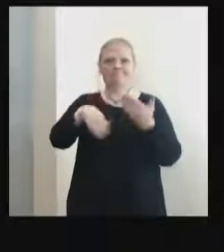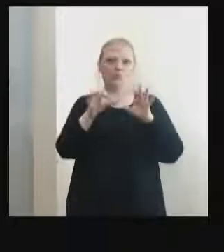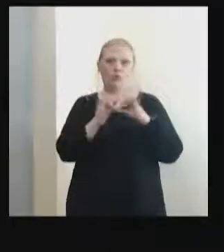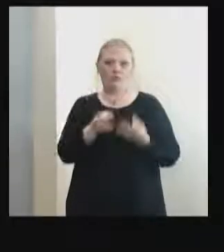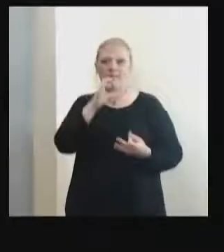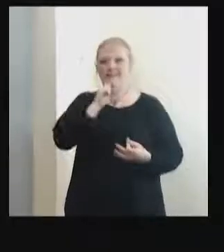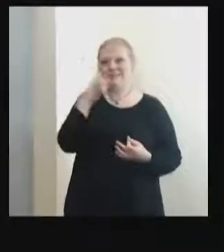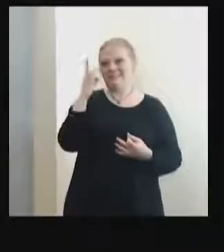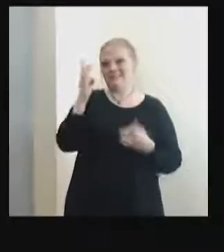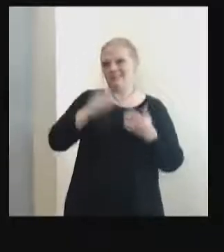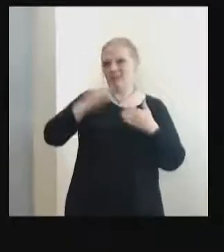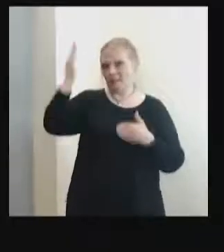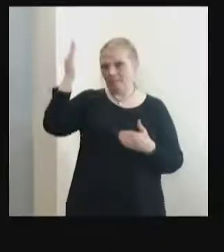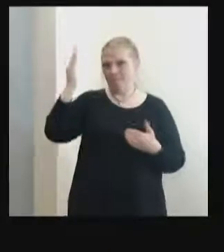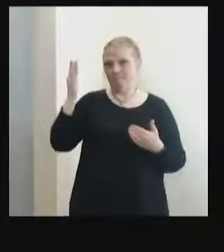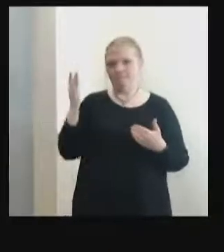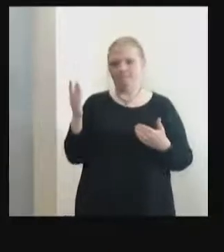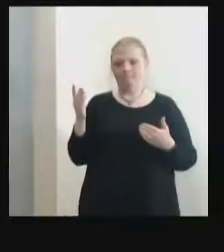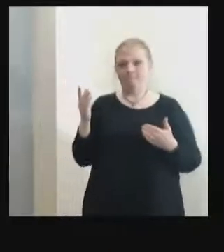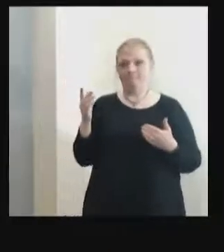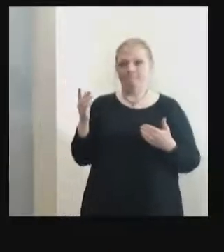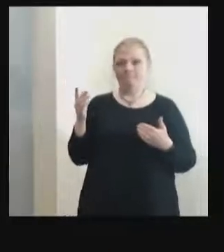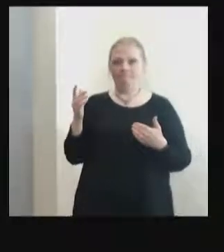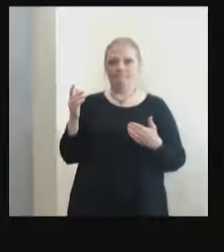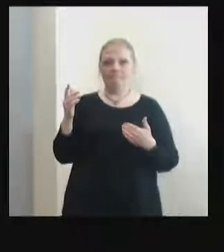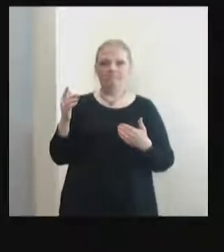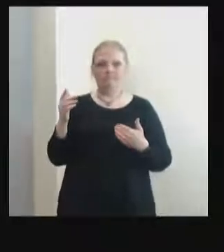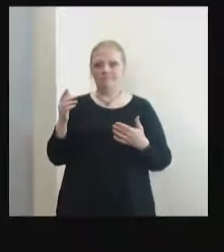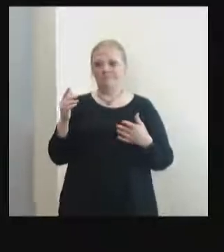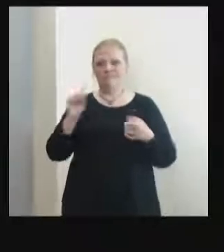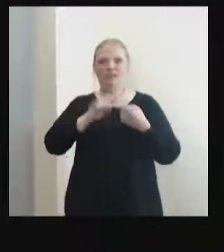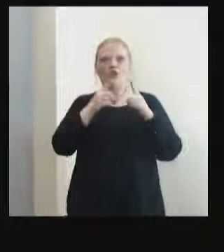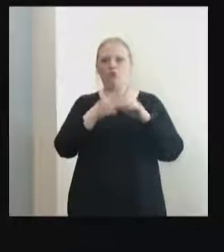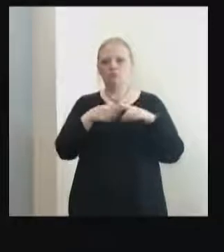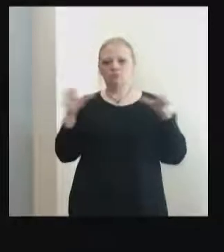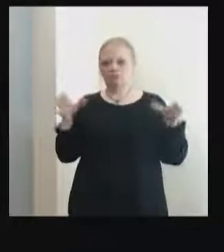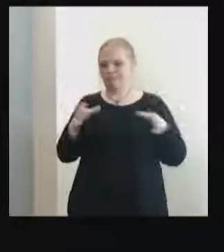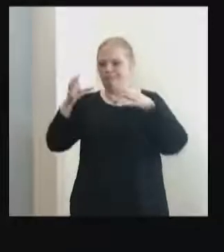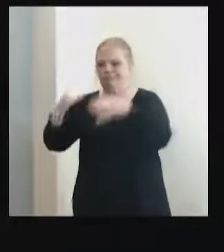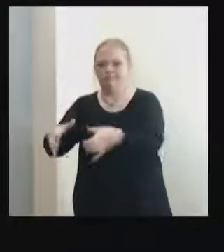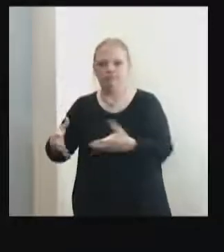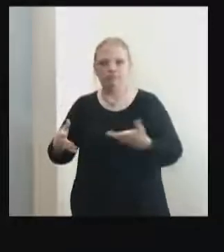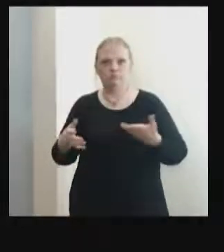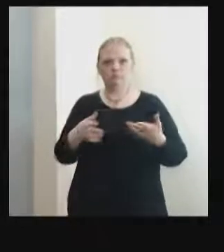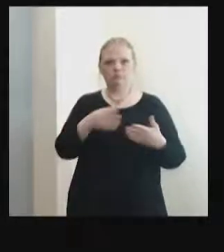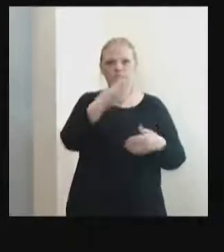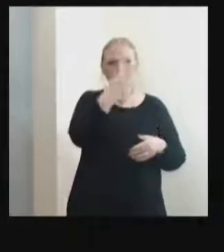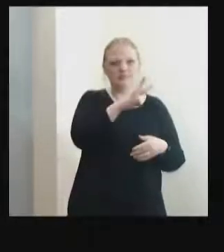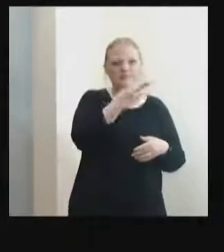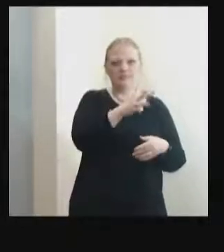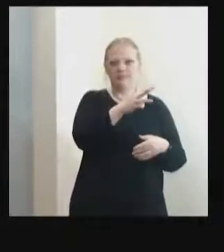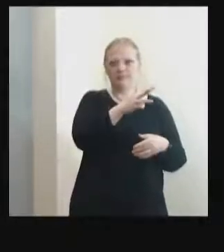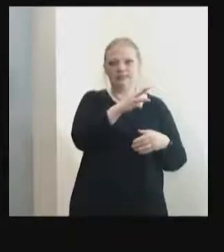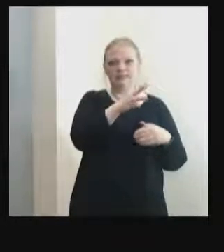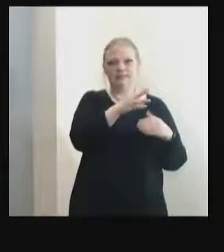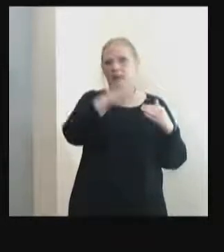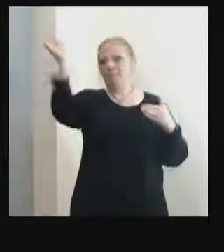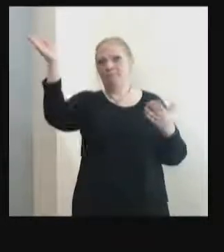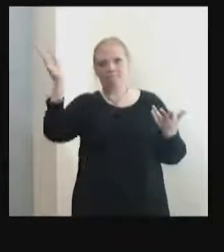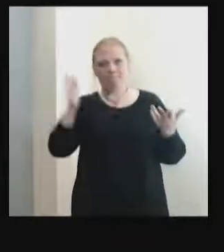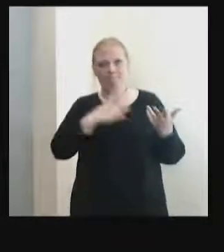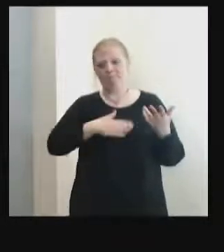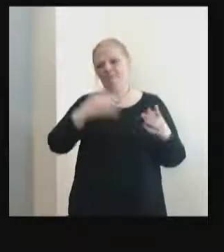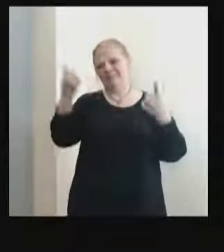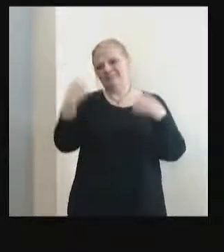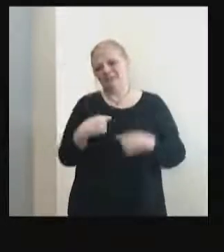is 16 years or older, or bunch of friends that are between 16 years and older. So please come